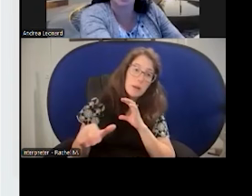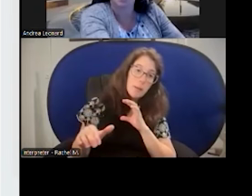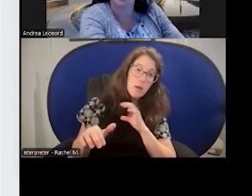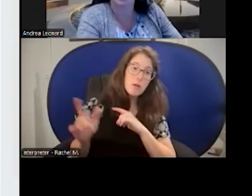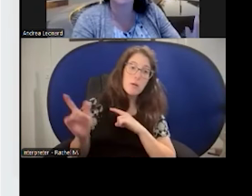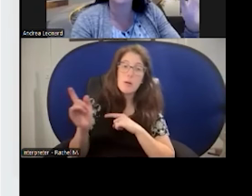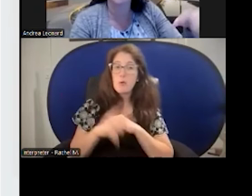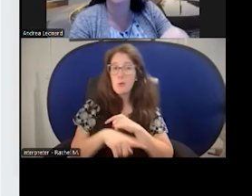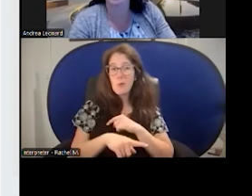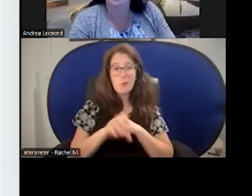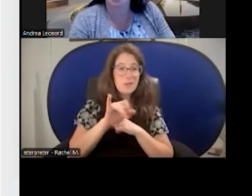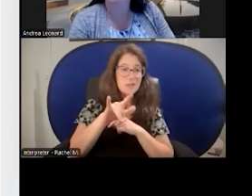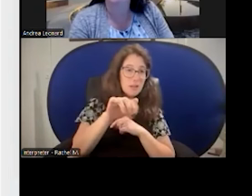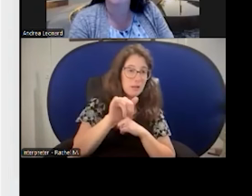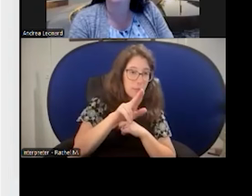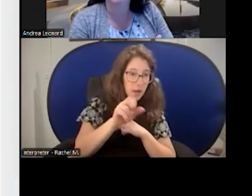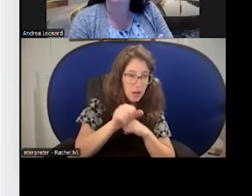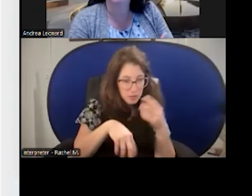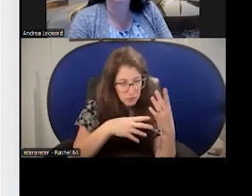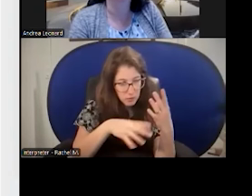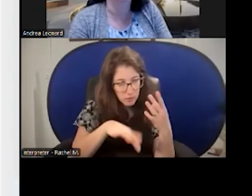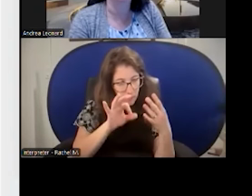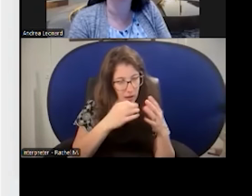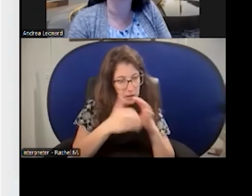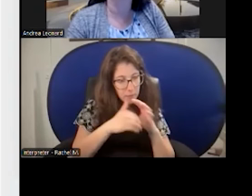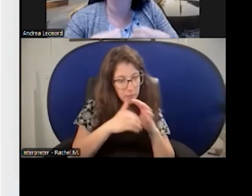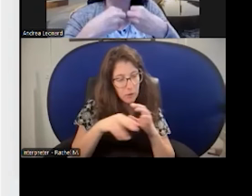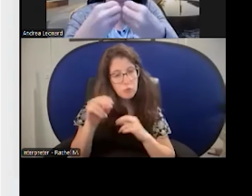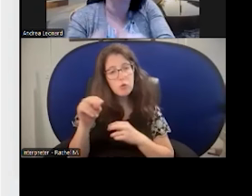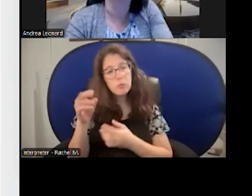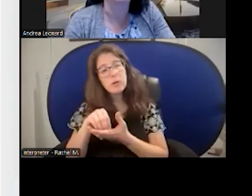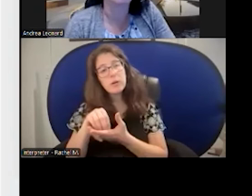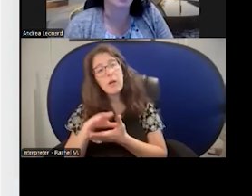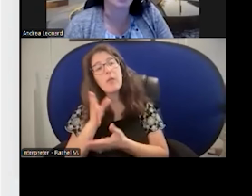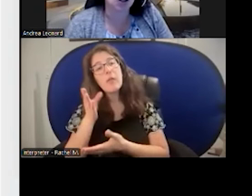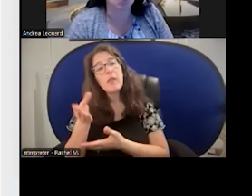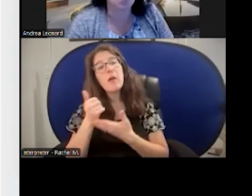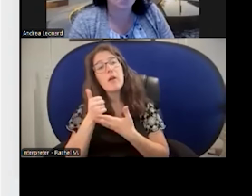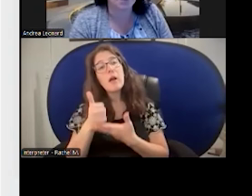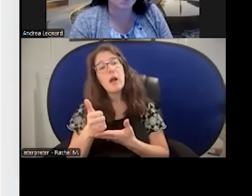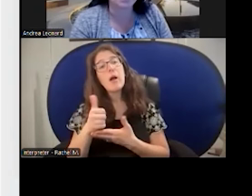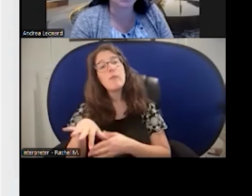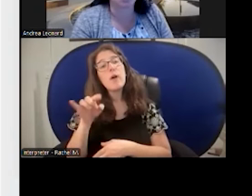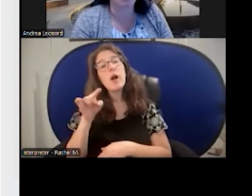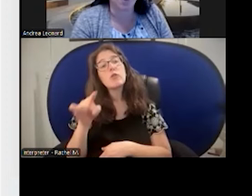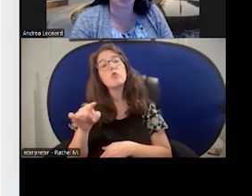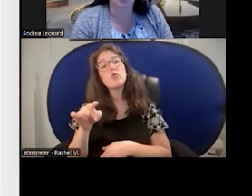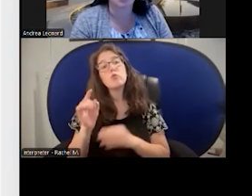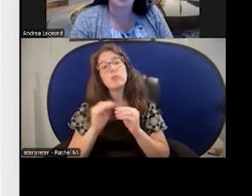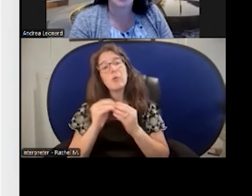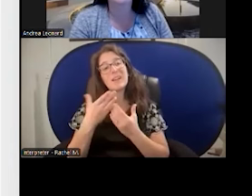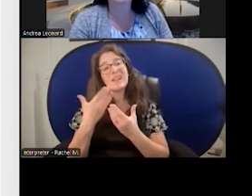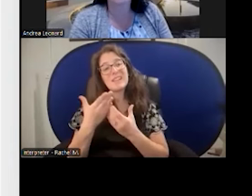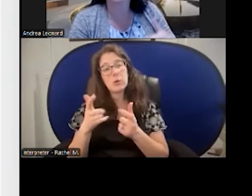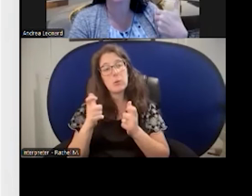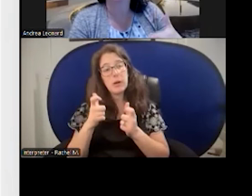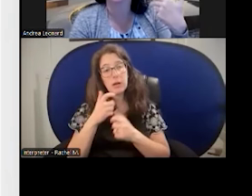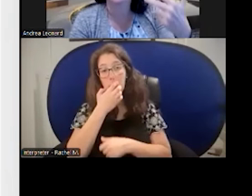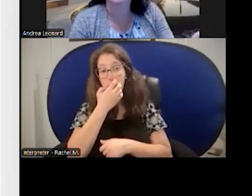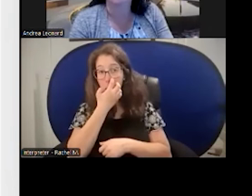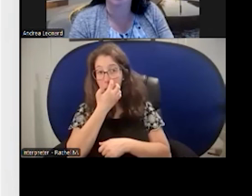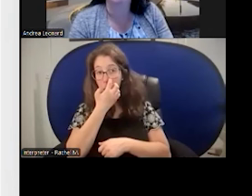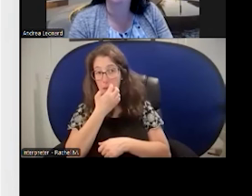find your email address. Nah, just provide their email address right here, really help them to find you in an easier fashion. And as long as